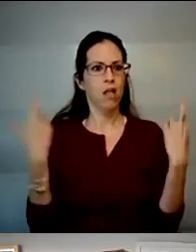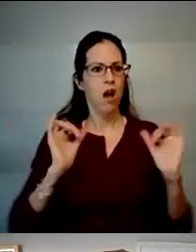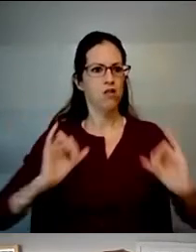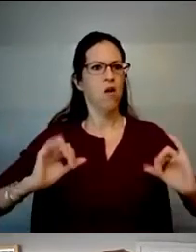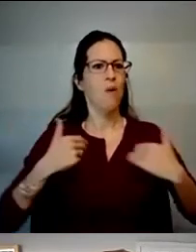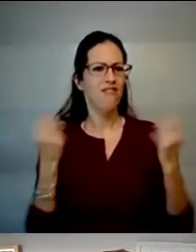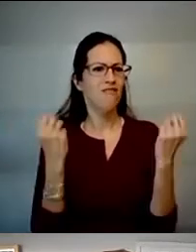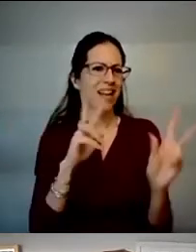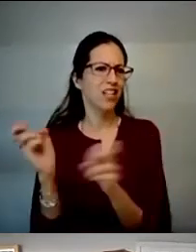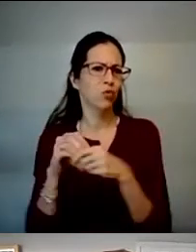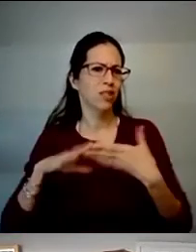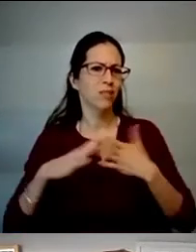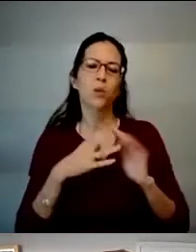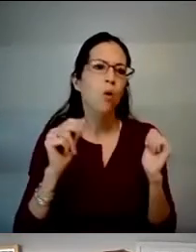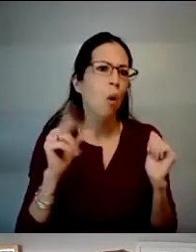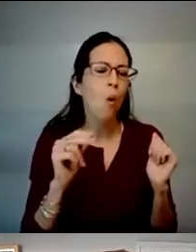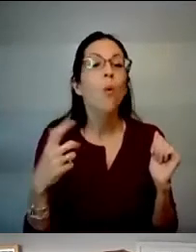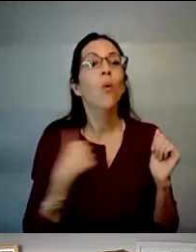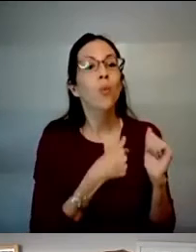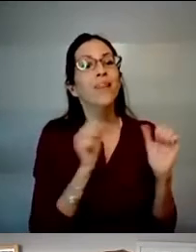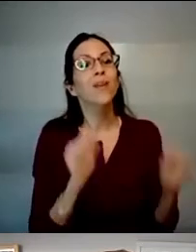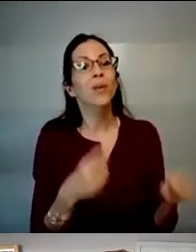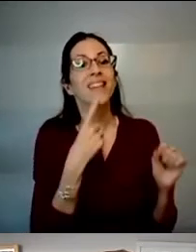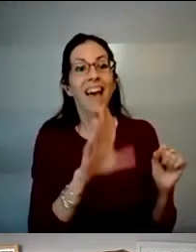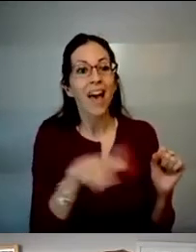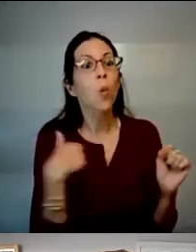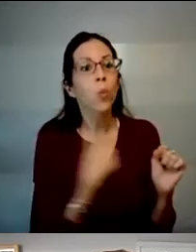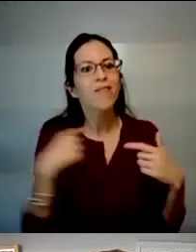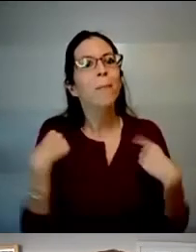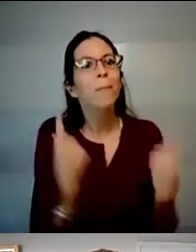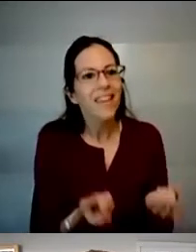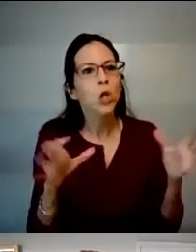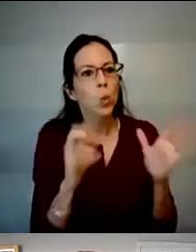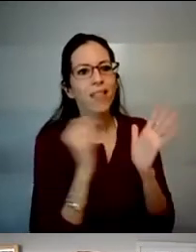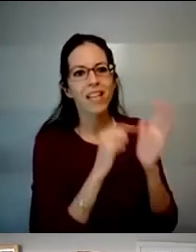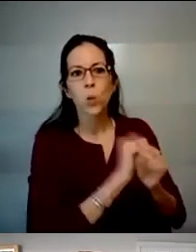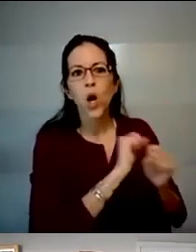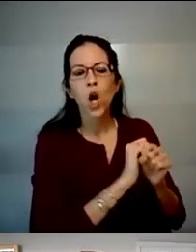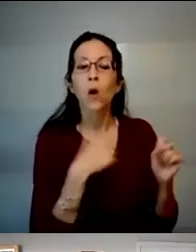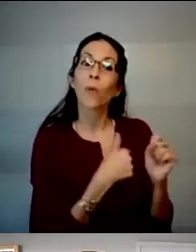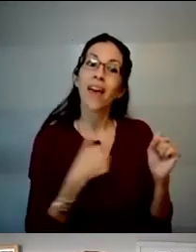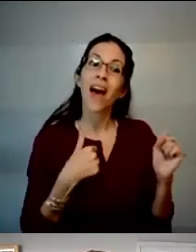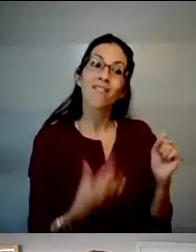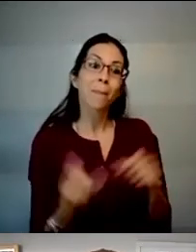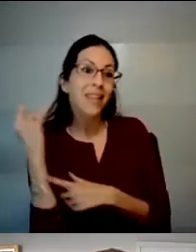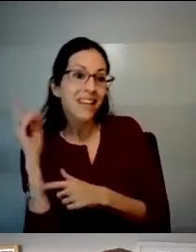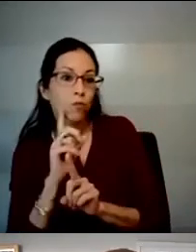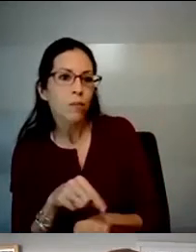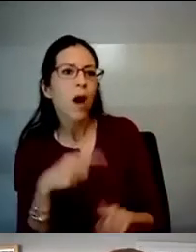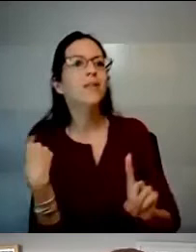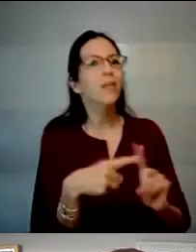community. It was, hey, we've been doing this for a while, and here's how we're immediately addressing it, and here's the work we've been doing leading up to it.